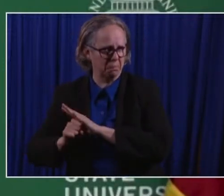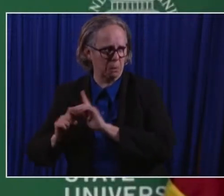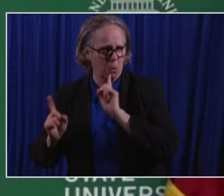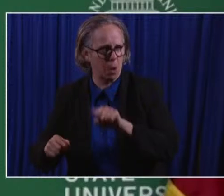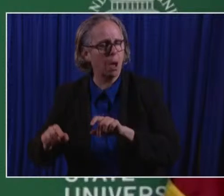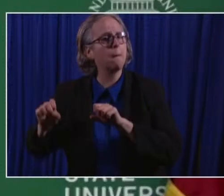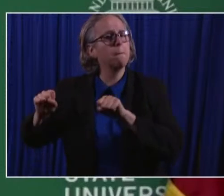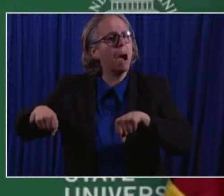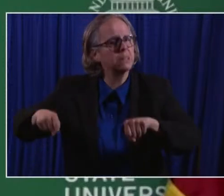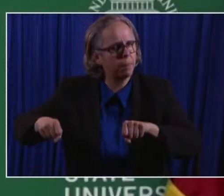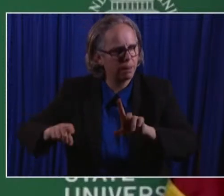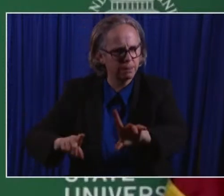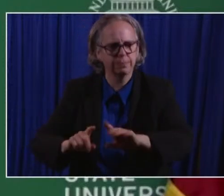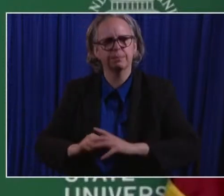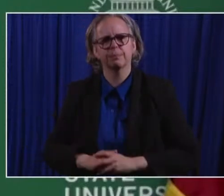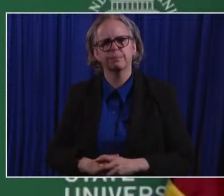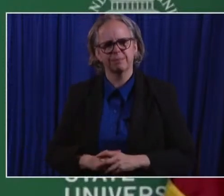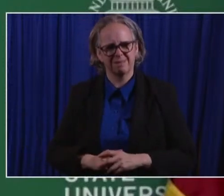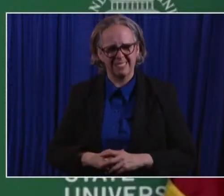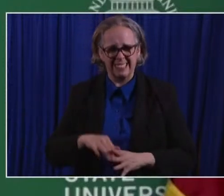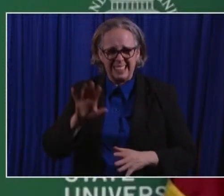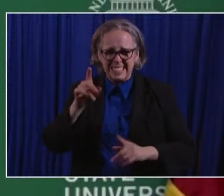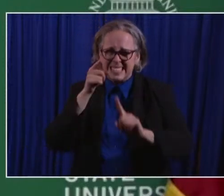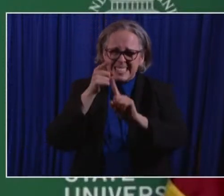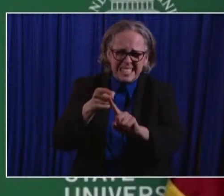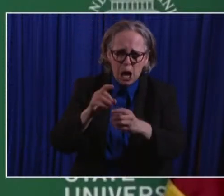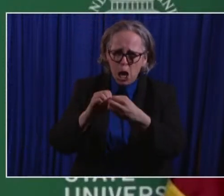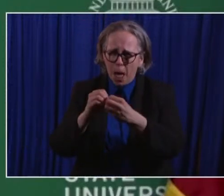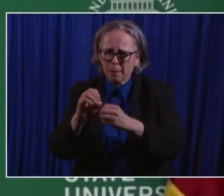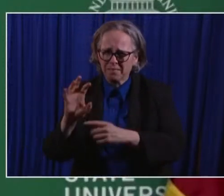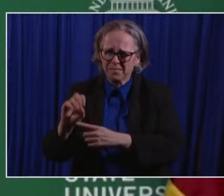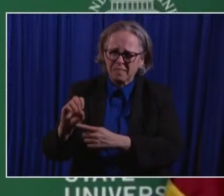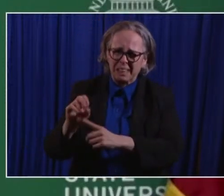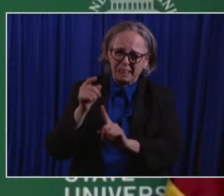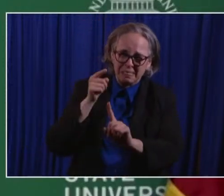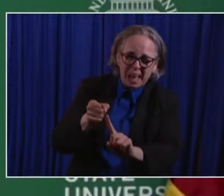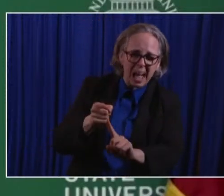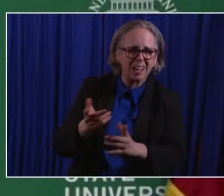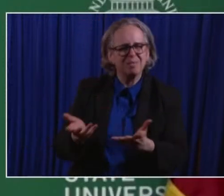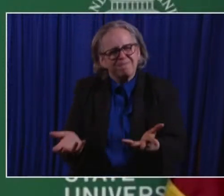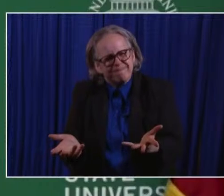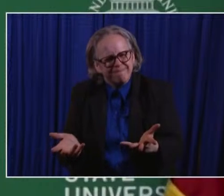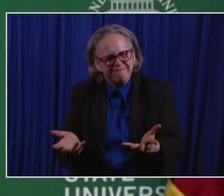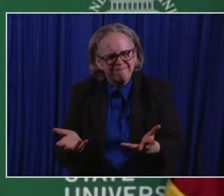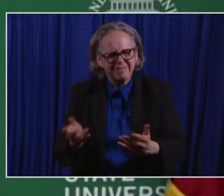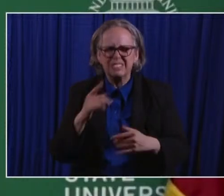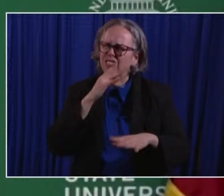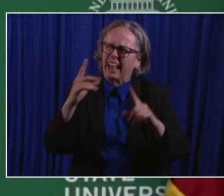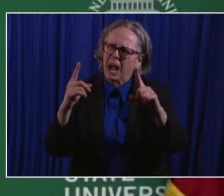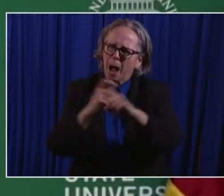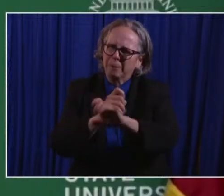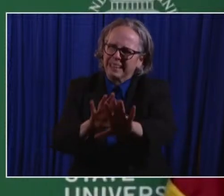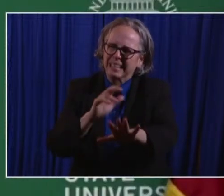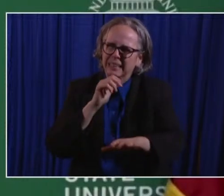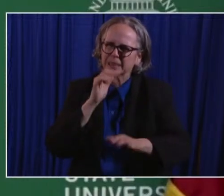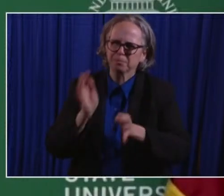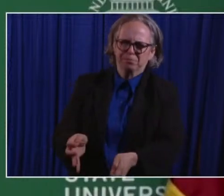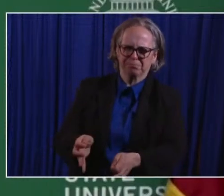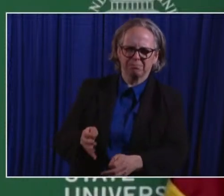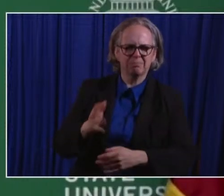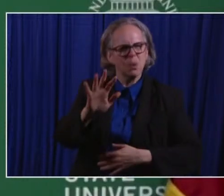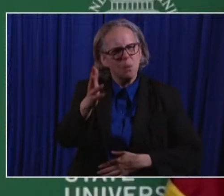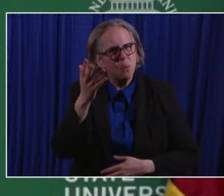figure that we actually have to get to. Part of that is complicated. It is complicated by the fact that no one knows exactly what